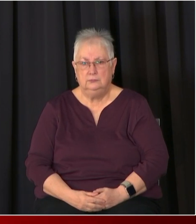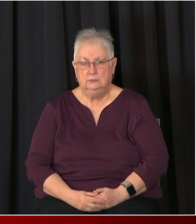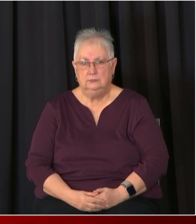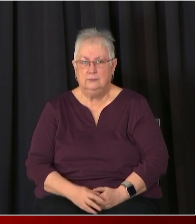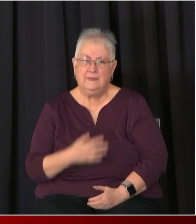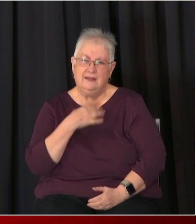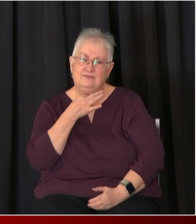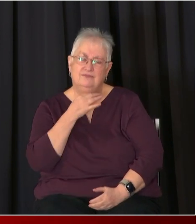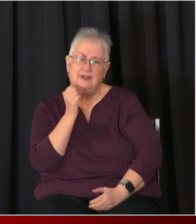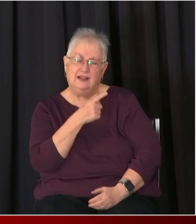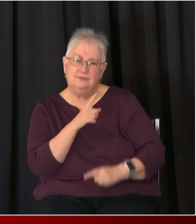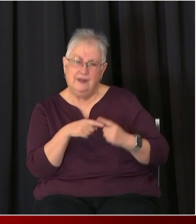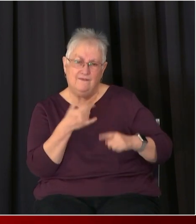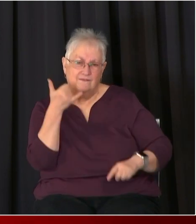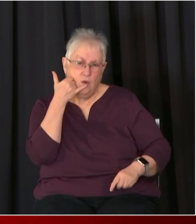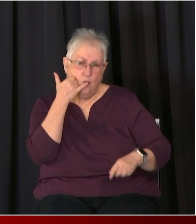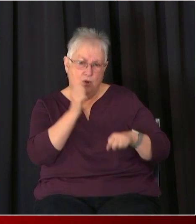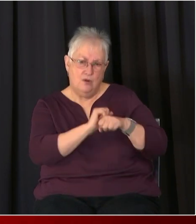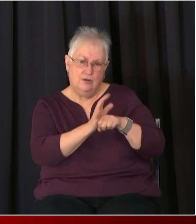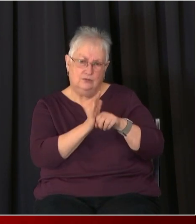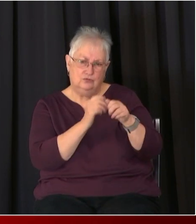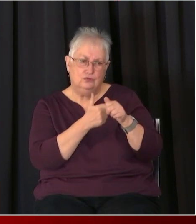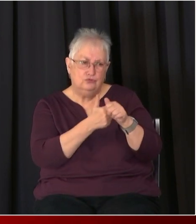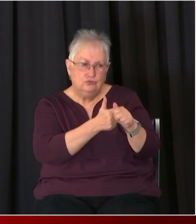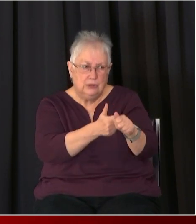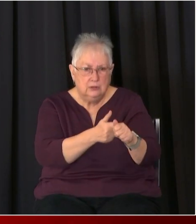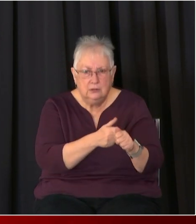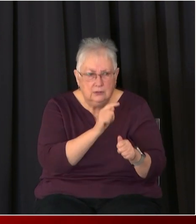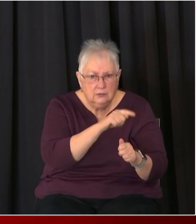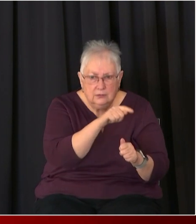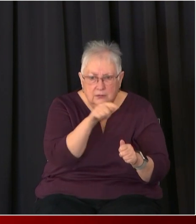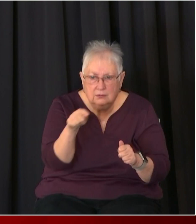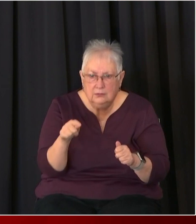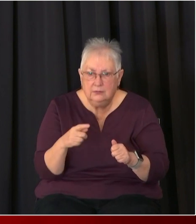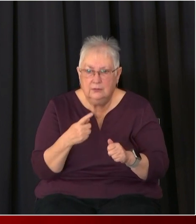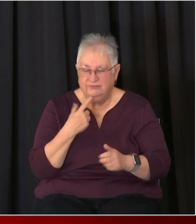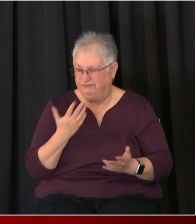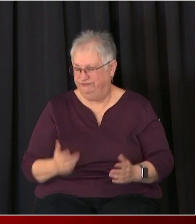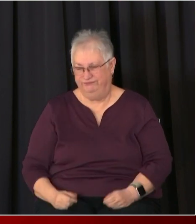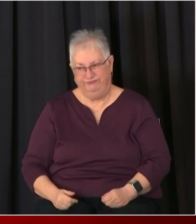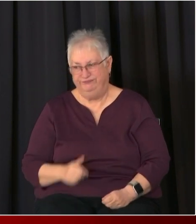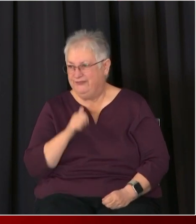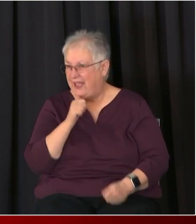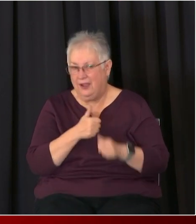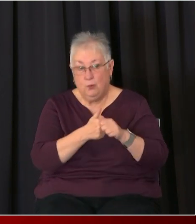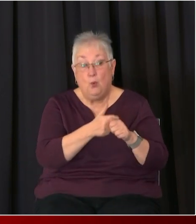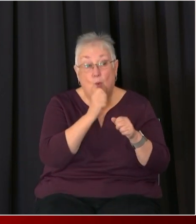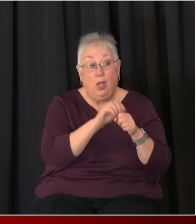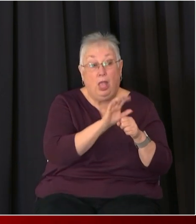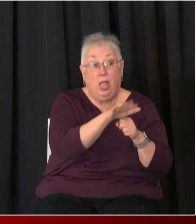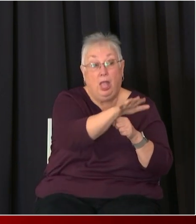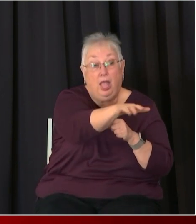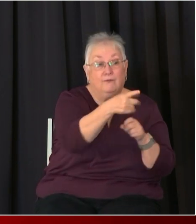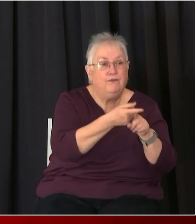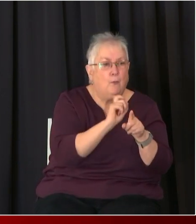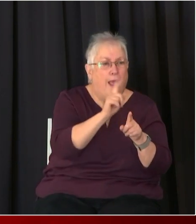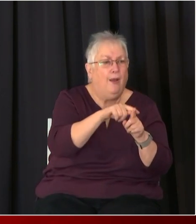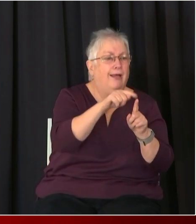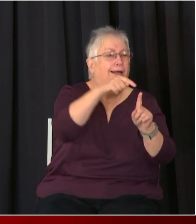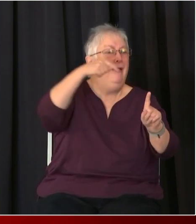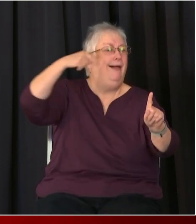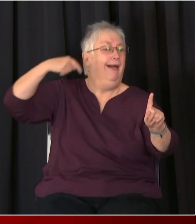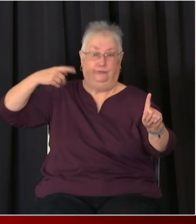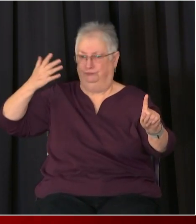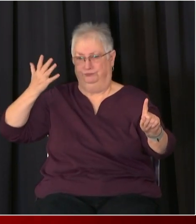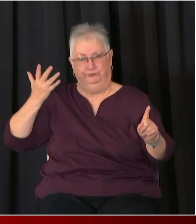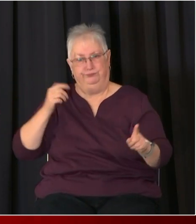us? Have you been It's sending? not tracking you. I have to interrupt you before Sorry you about even that. finish the question. Thank you very much. It does not track